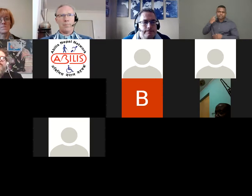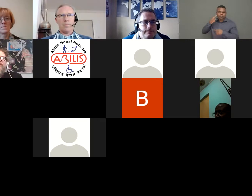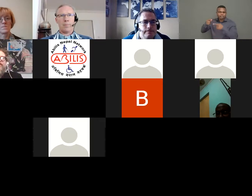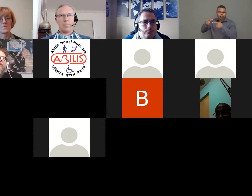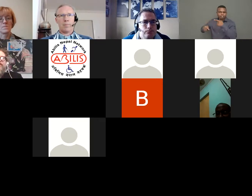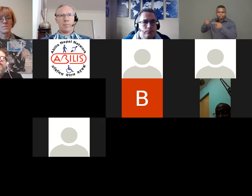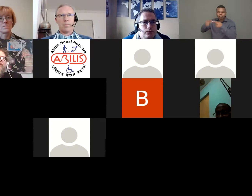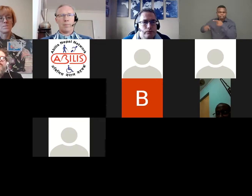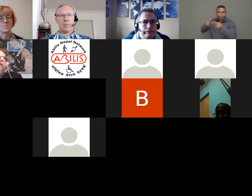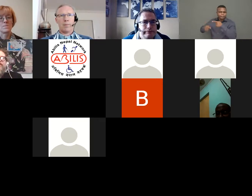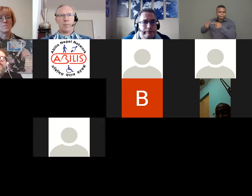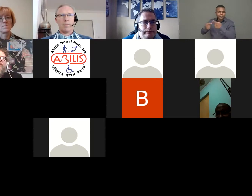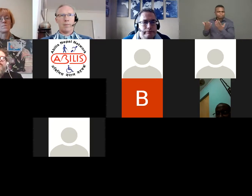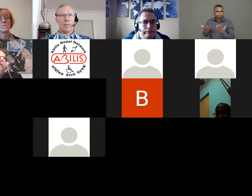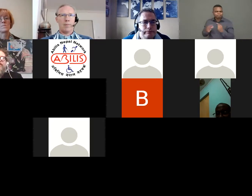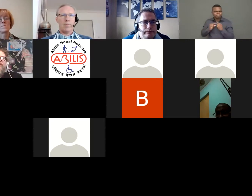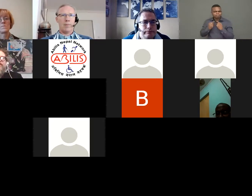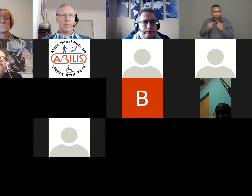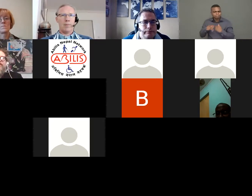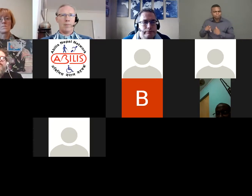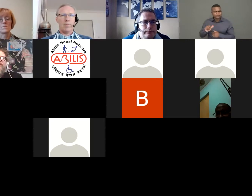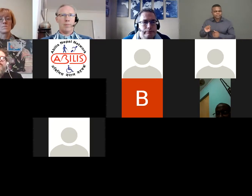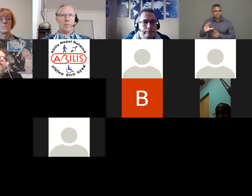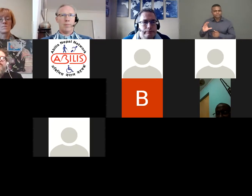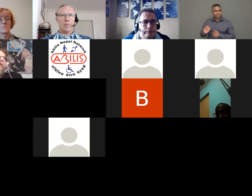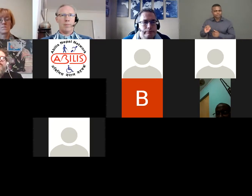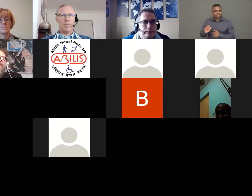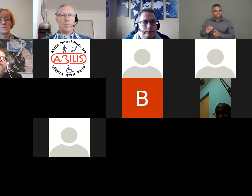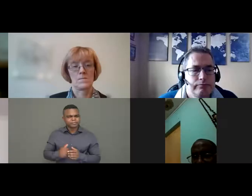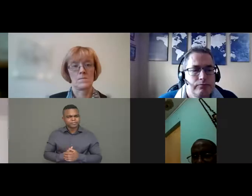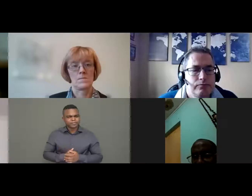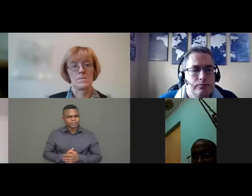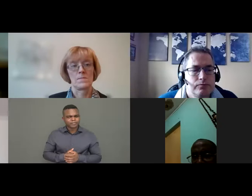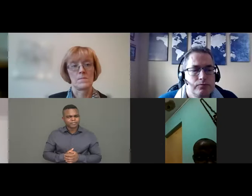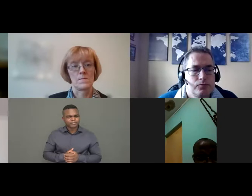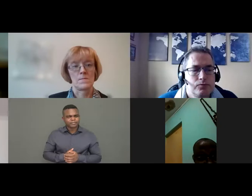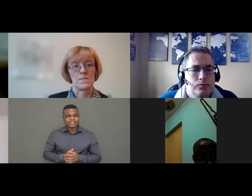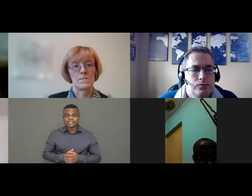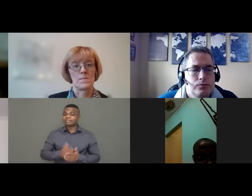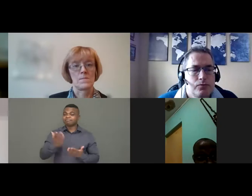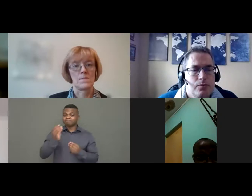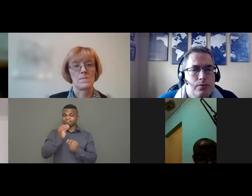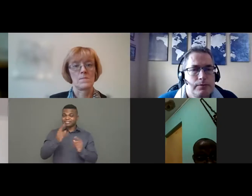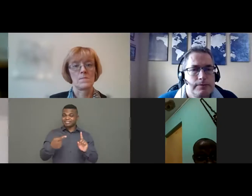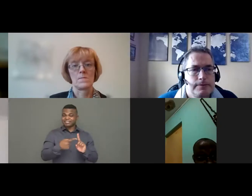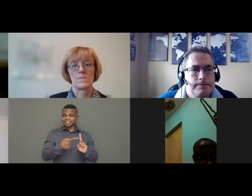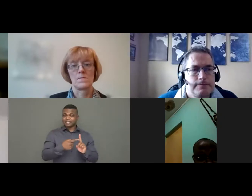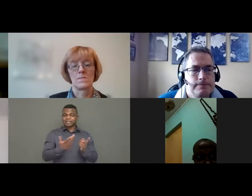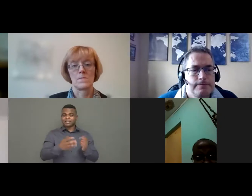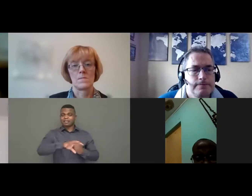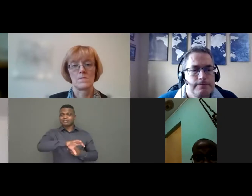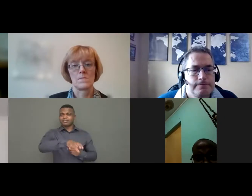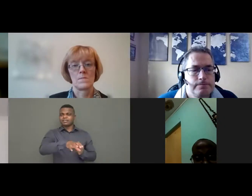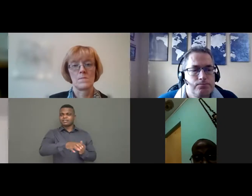question is that each community since time immemorial had at least one or two ways of unlocking